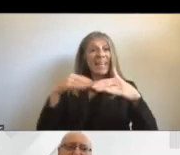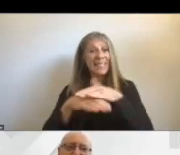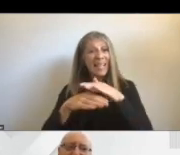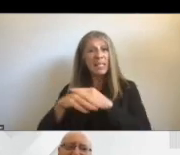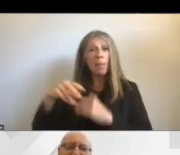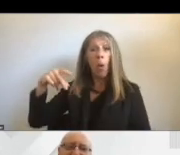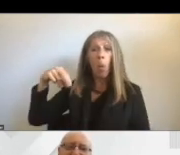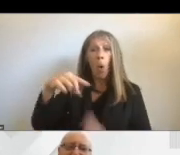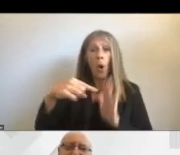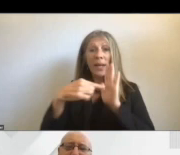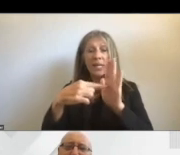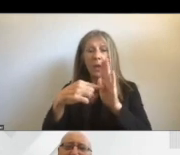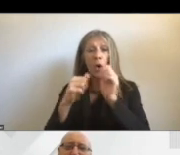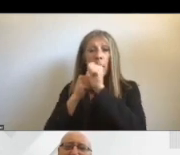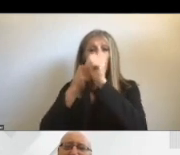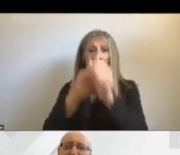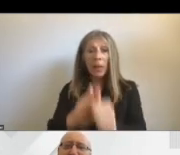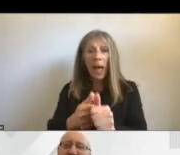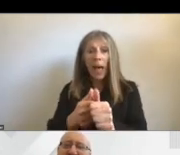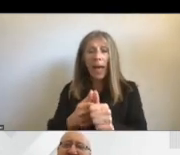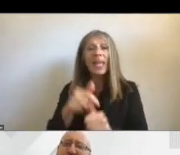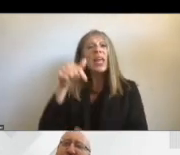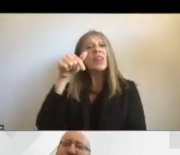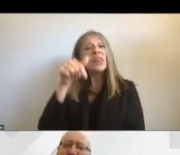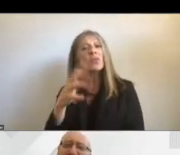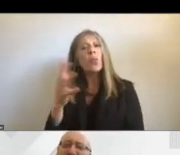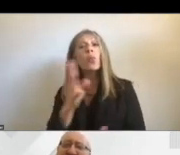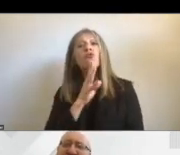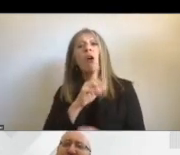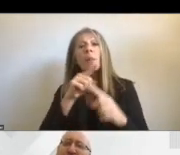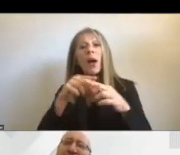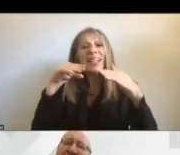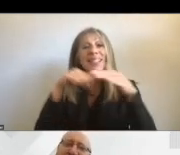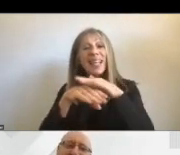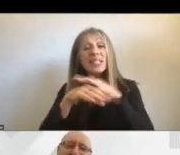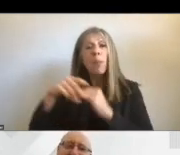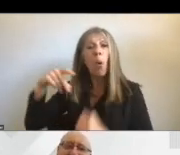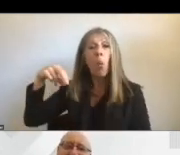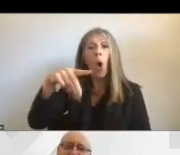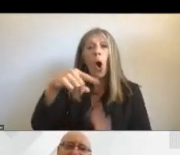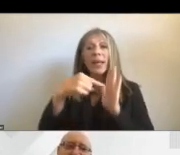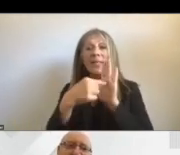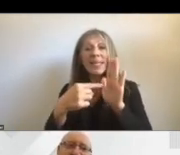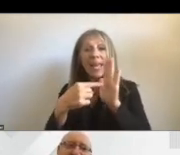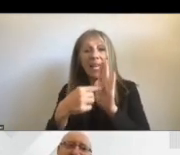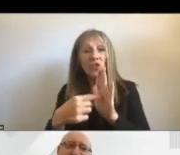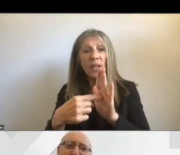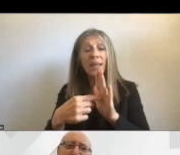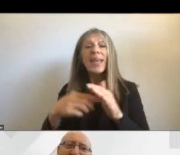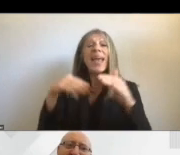back of curb or edge of pavement where there is no curb is less than 60 inches or